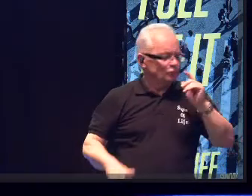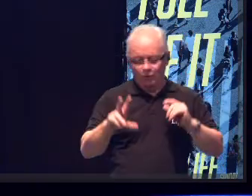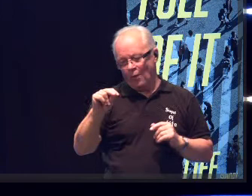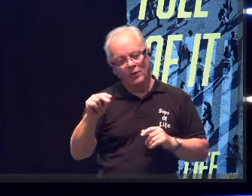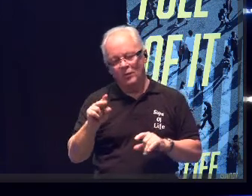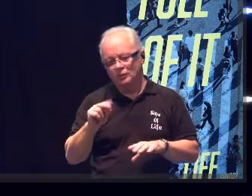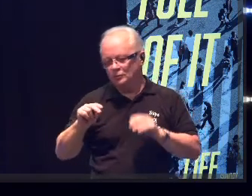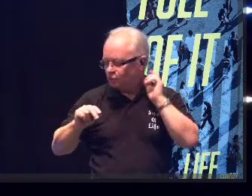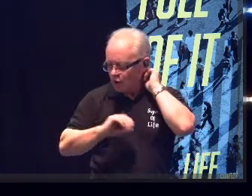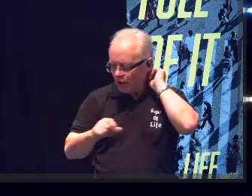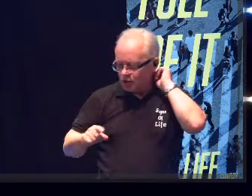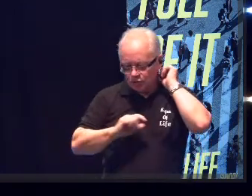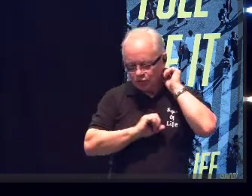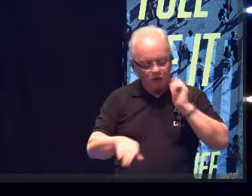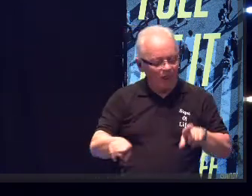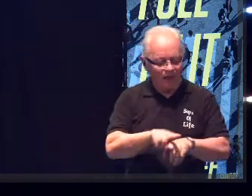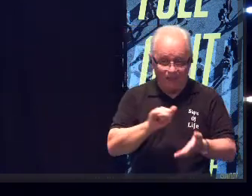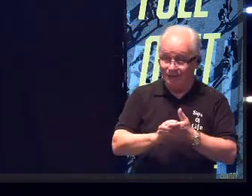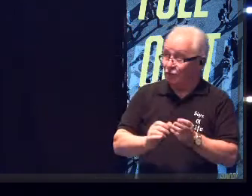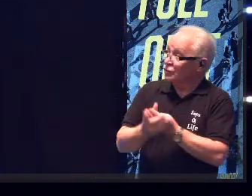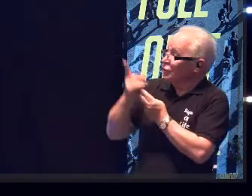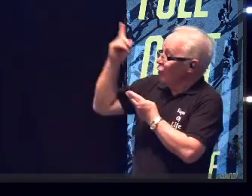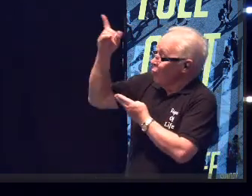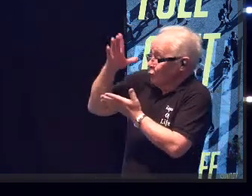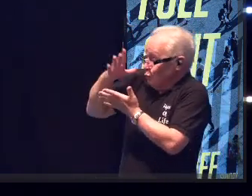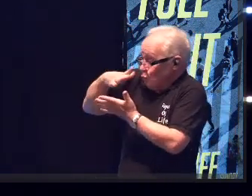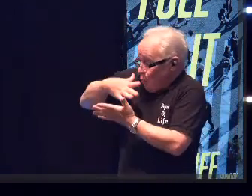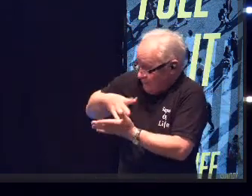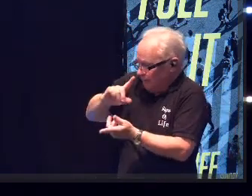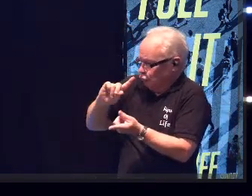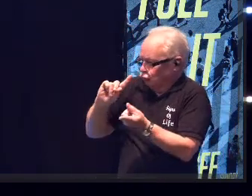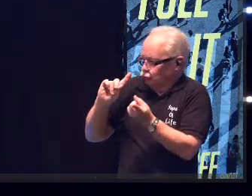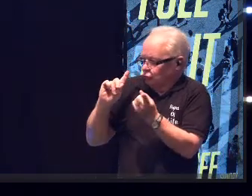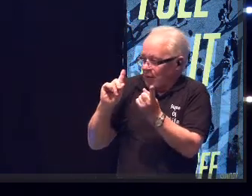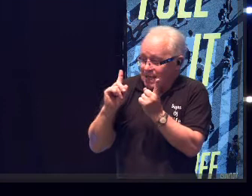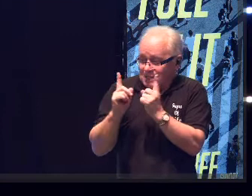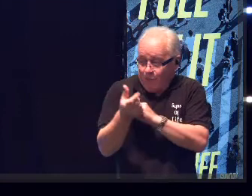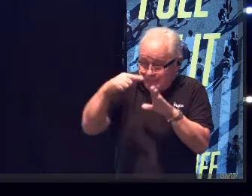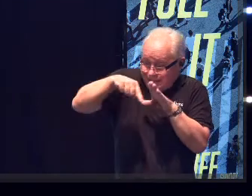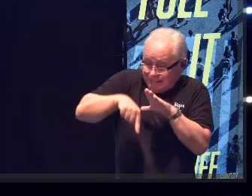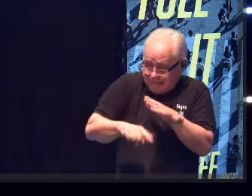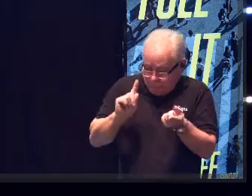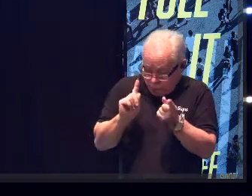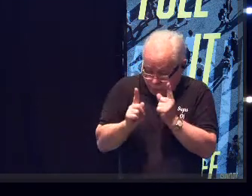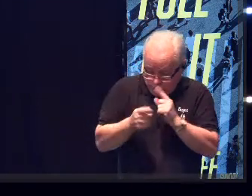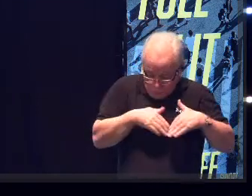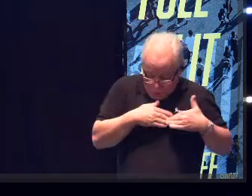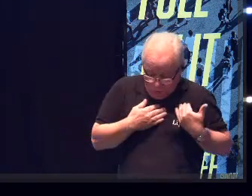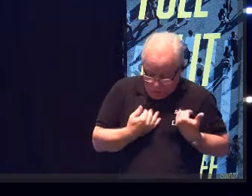No. He wants to transform you deeply. Eternally,